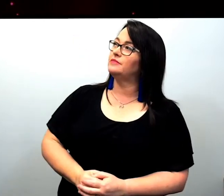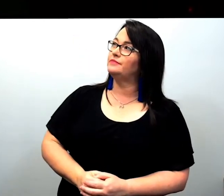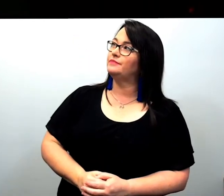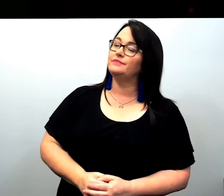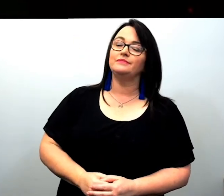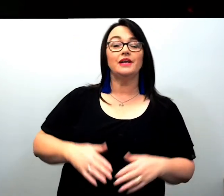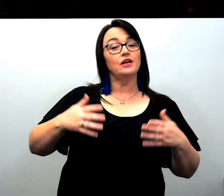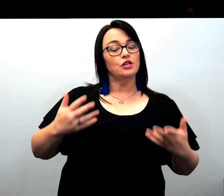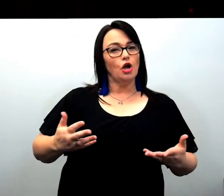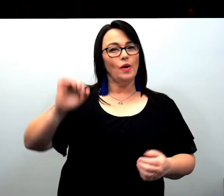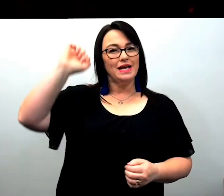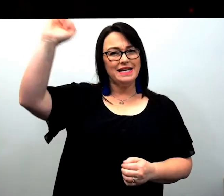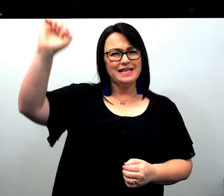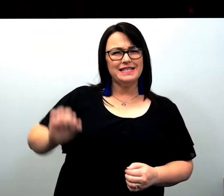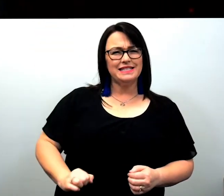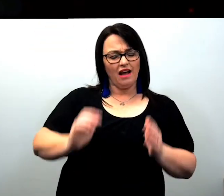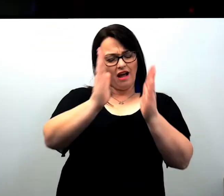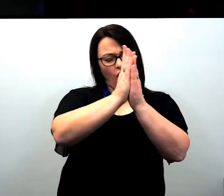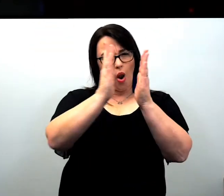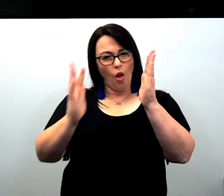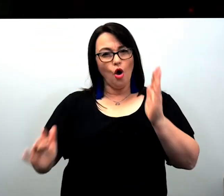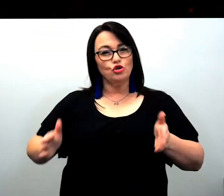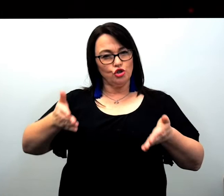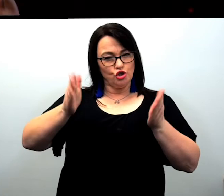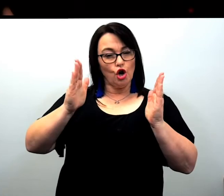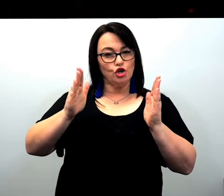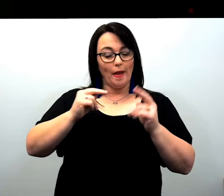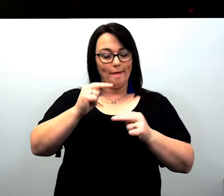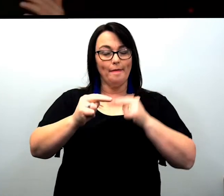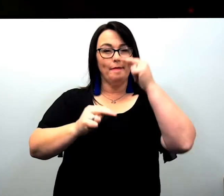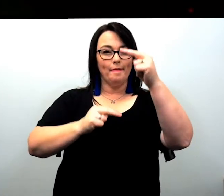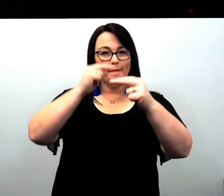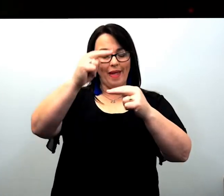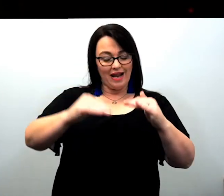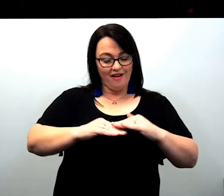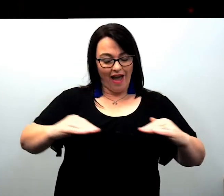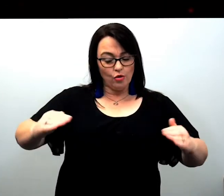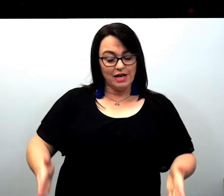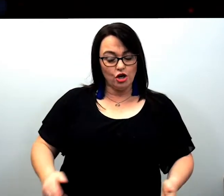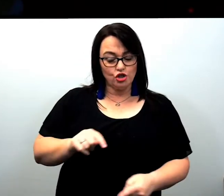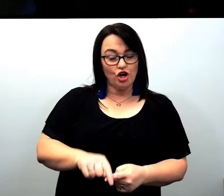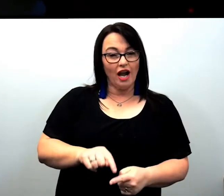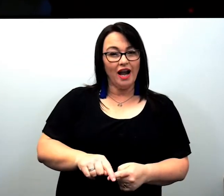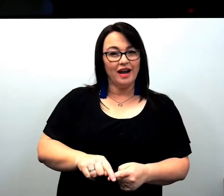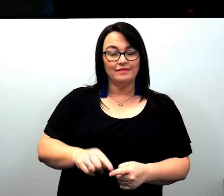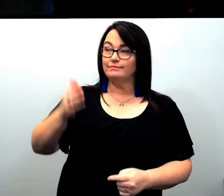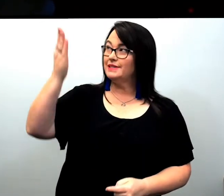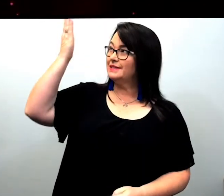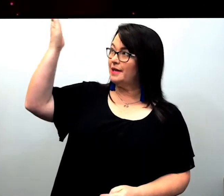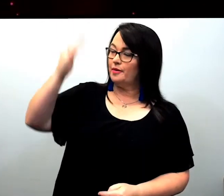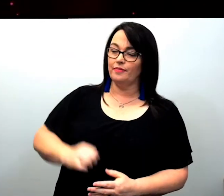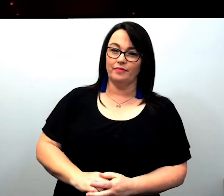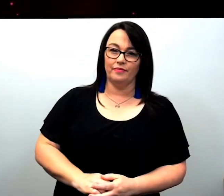the revelation of Christ. He is the foundation of the rock that we live our lives on.